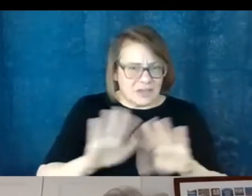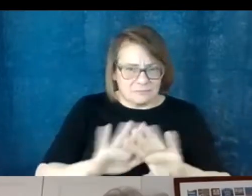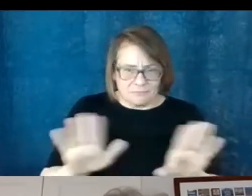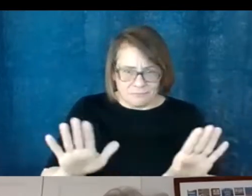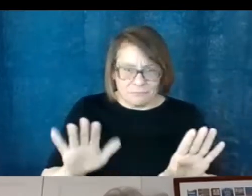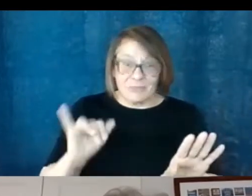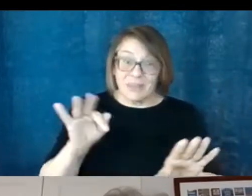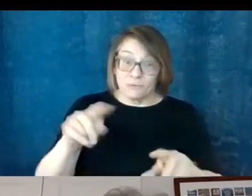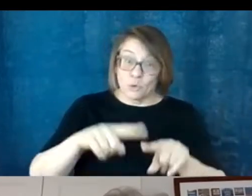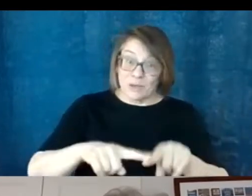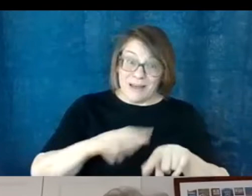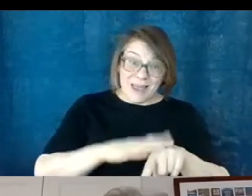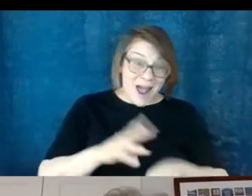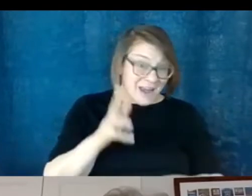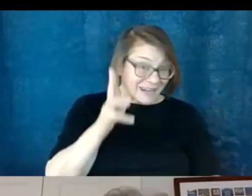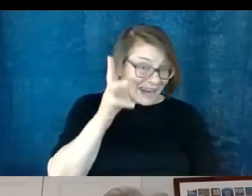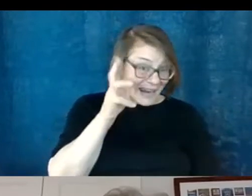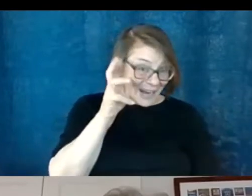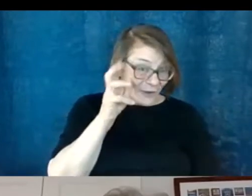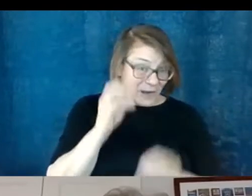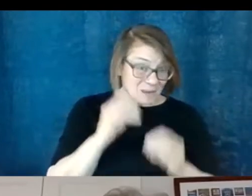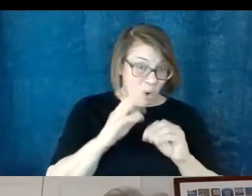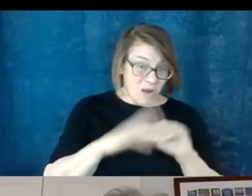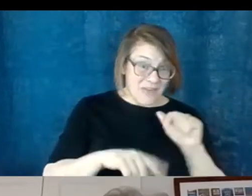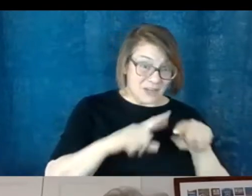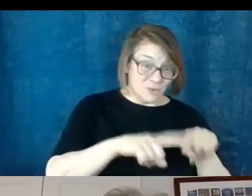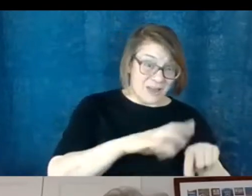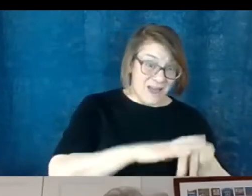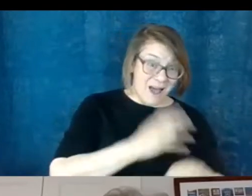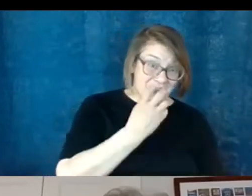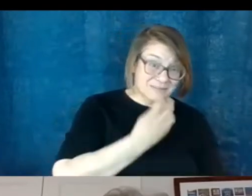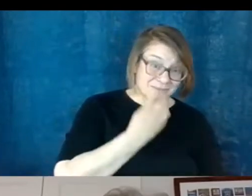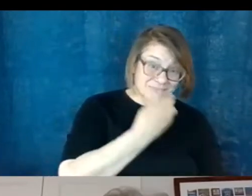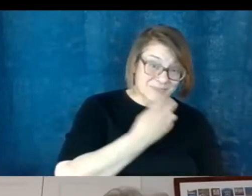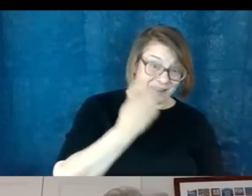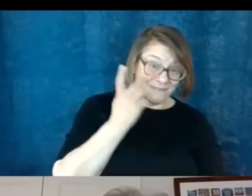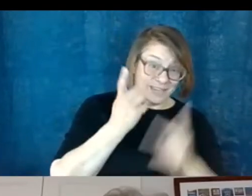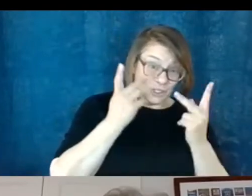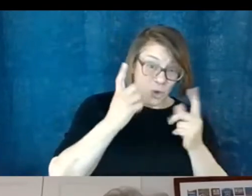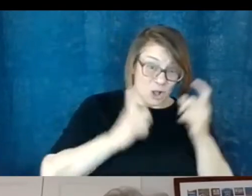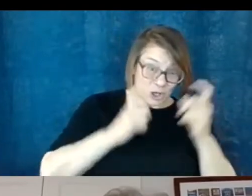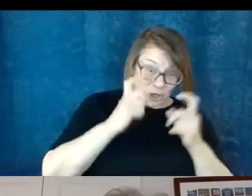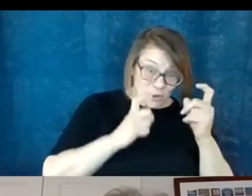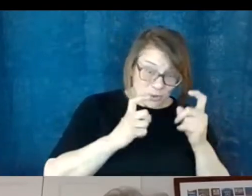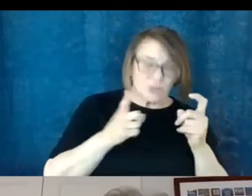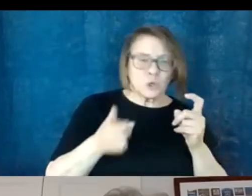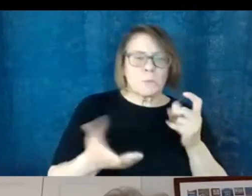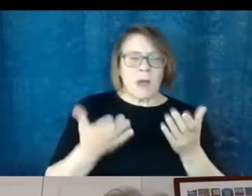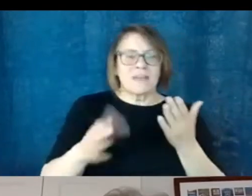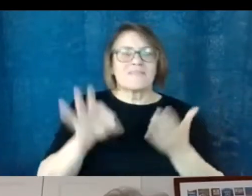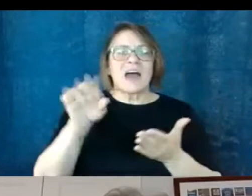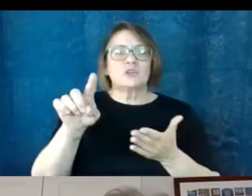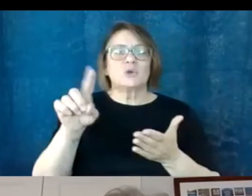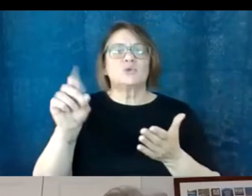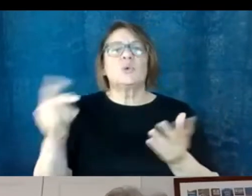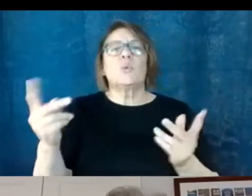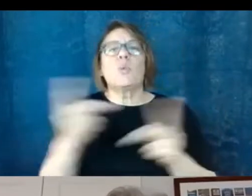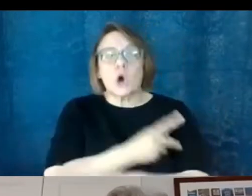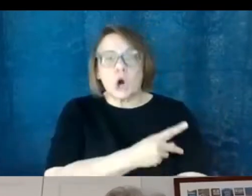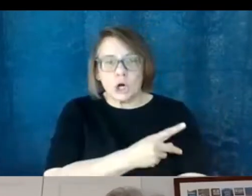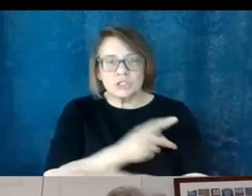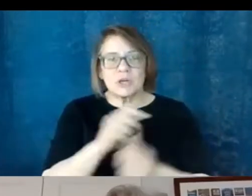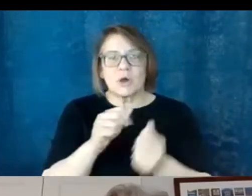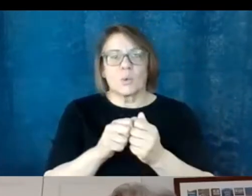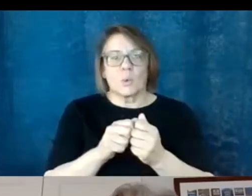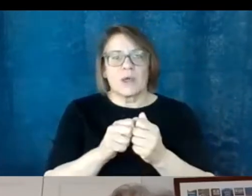on hearing more than you rely on visual cues. you may find that you actually do worse with a